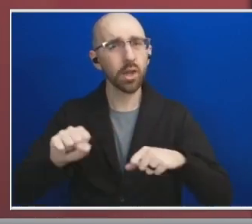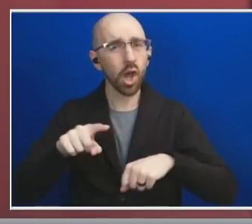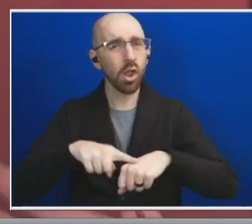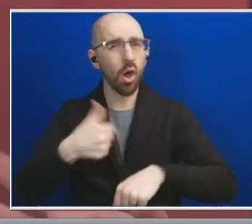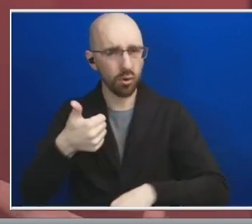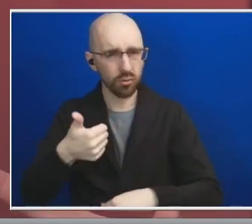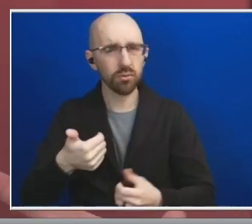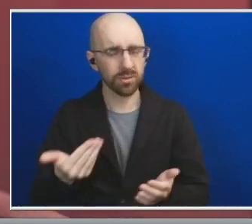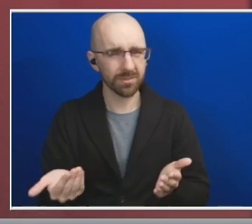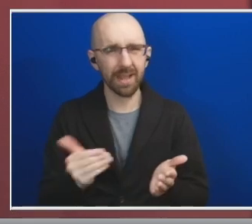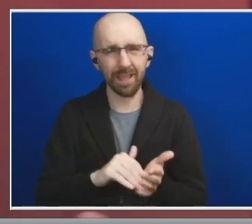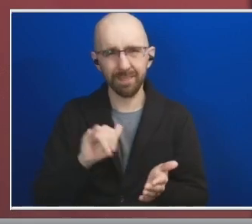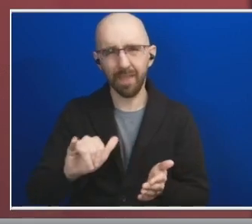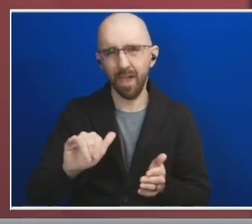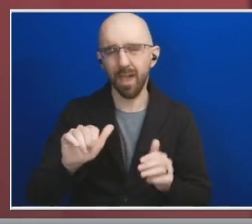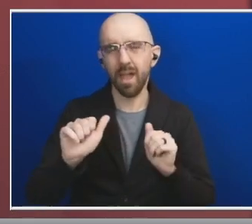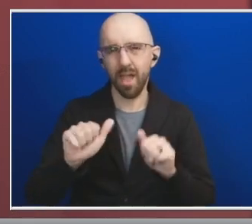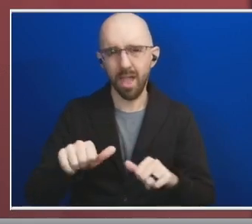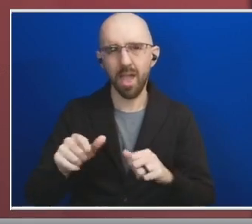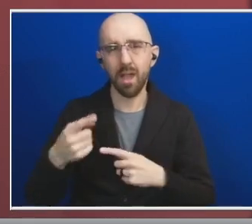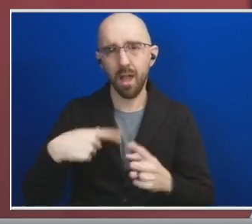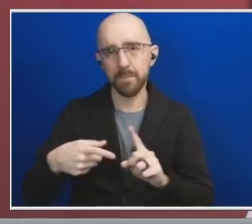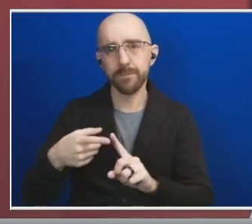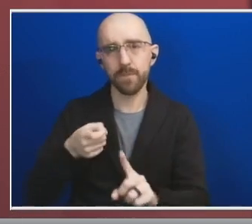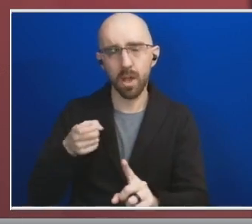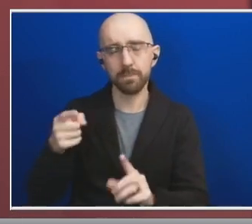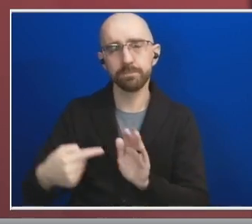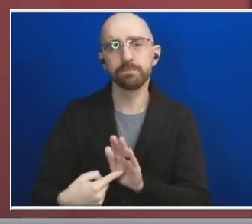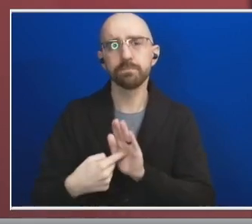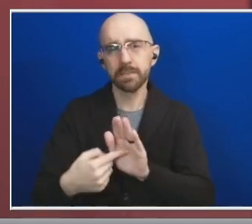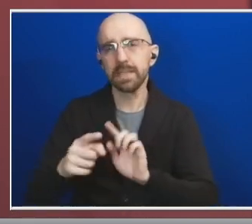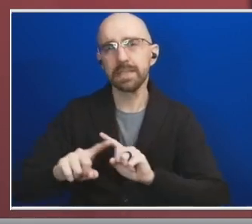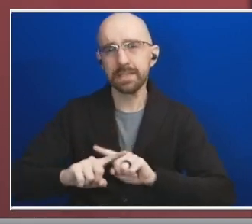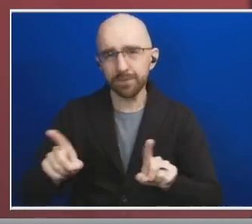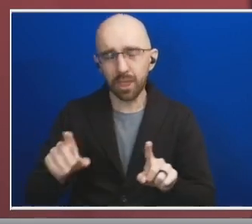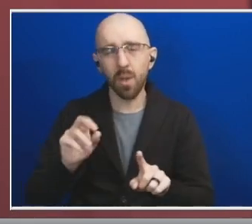come from them presenting a little bit differently or pushing off their